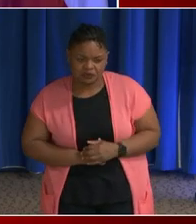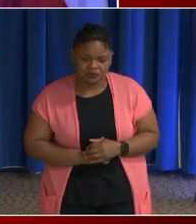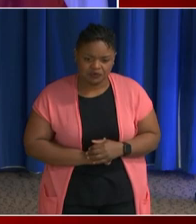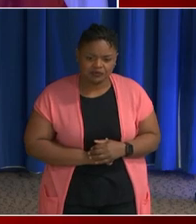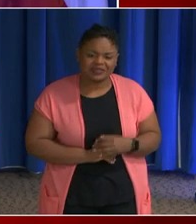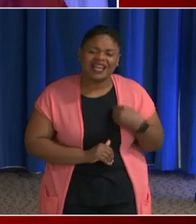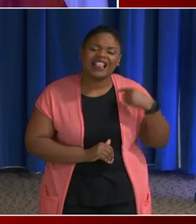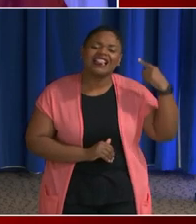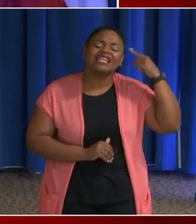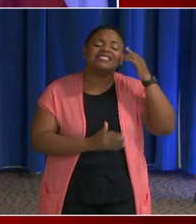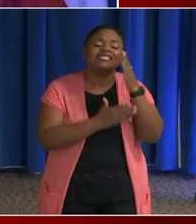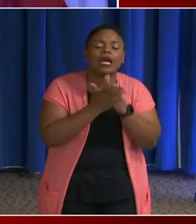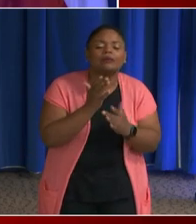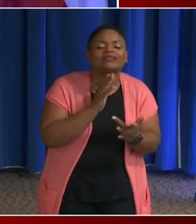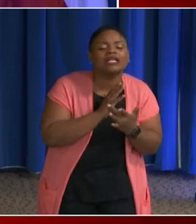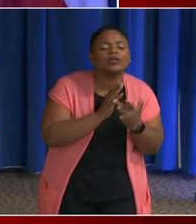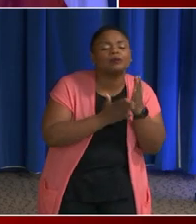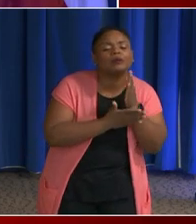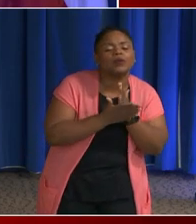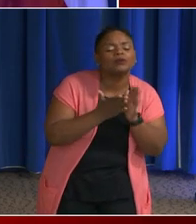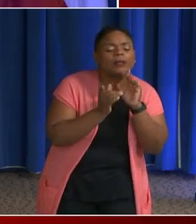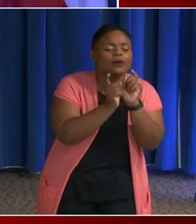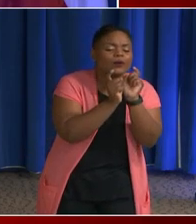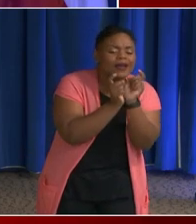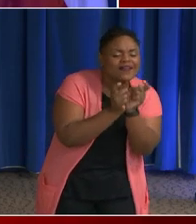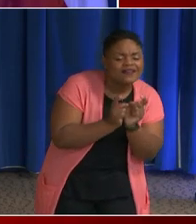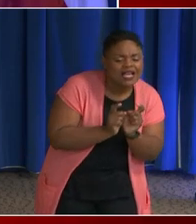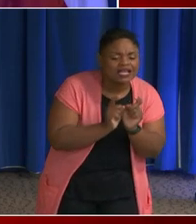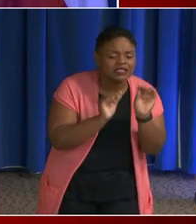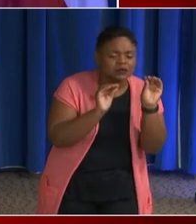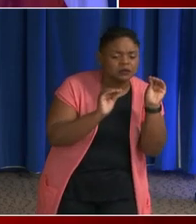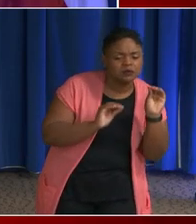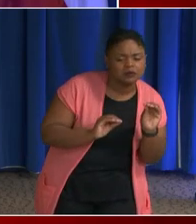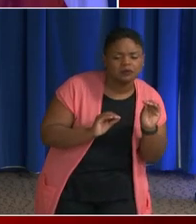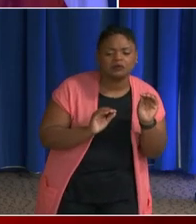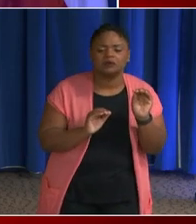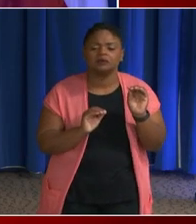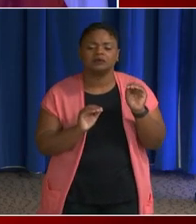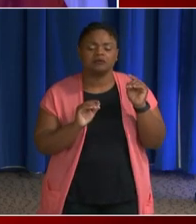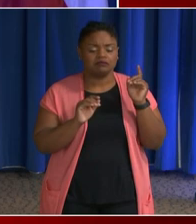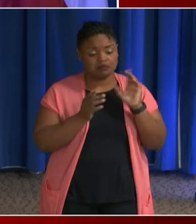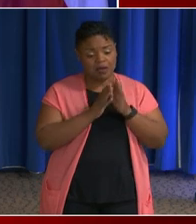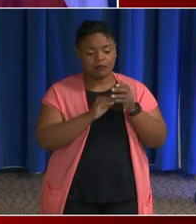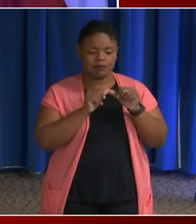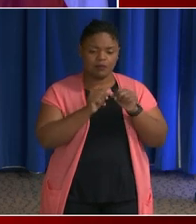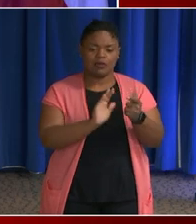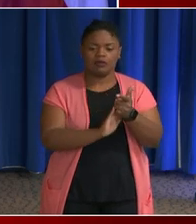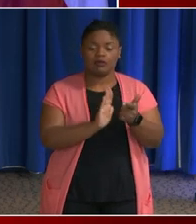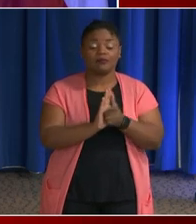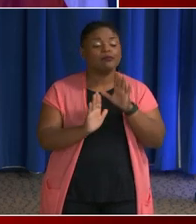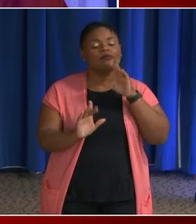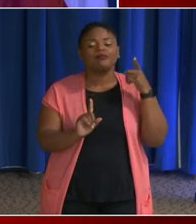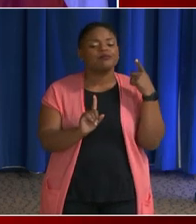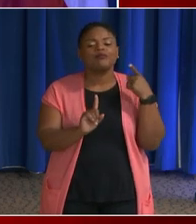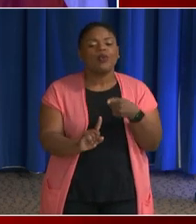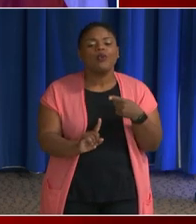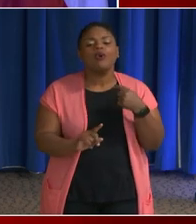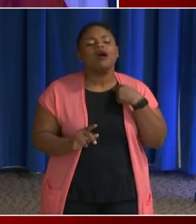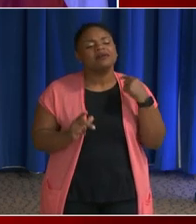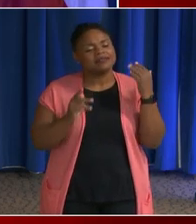technical aspects that will get refined as we get to the permanent legislation, but substantively, I expect